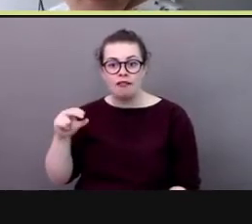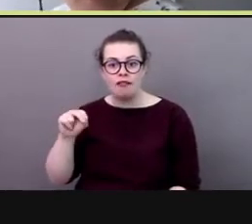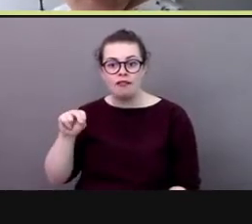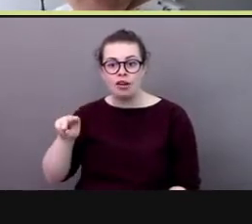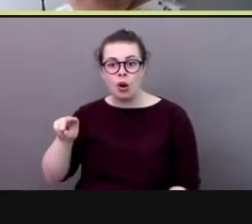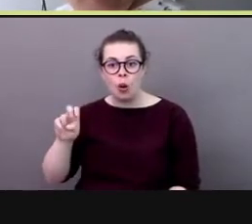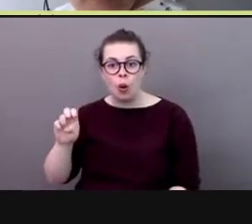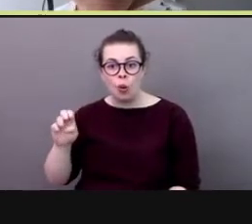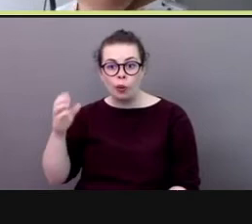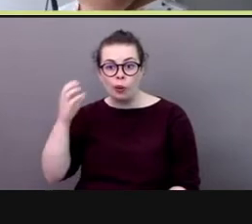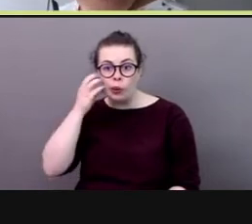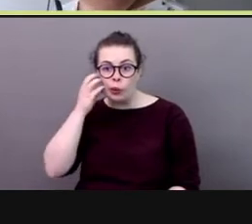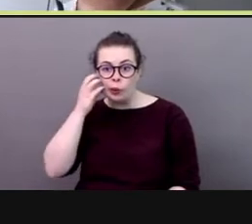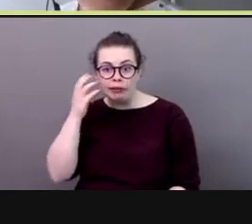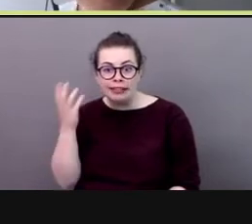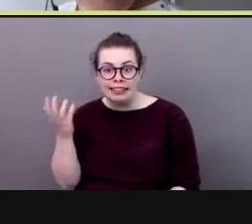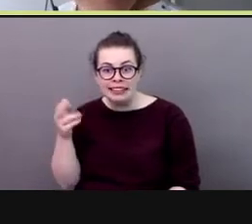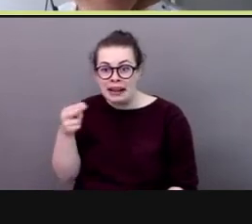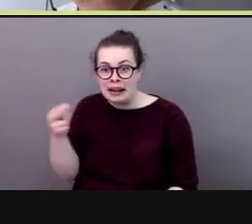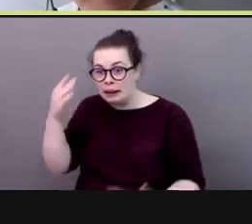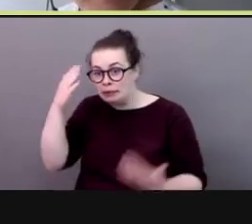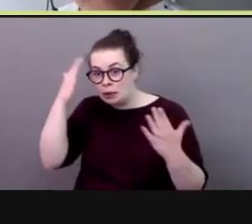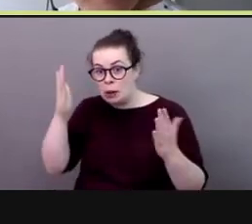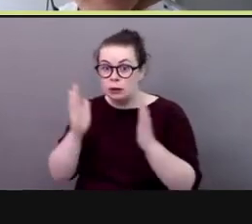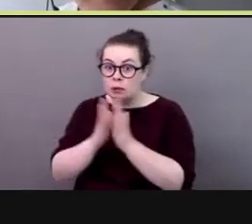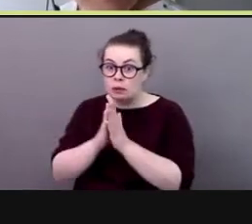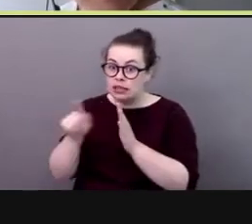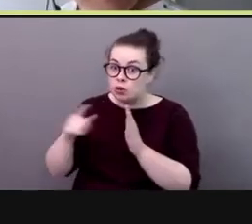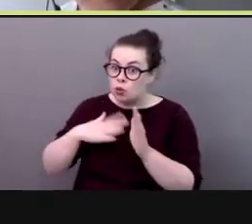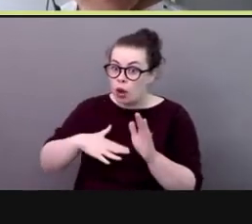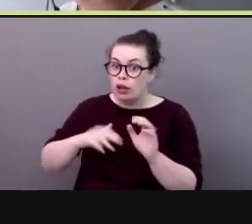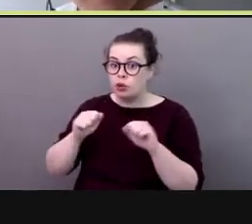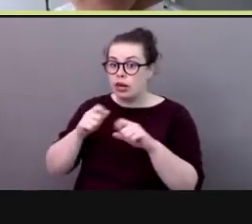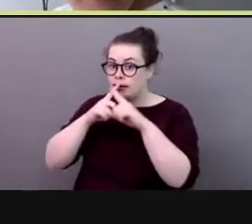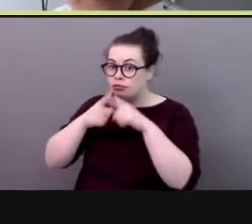time for live interaction.